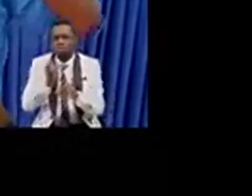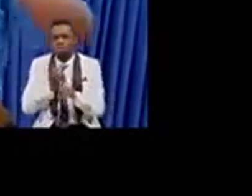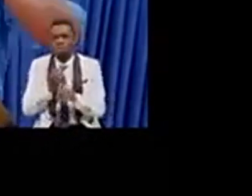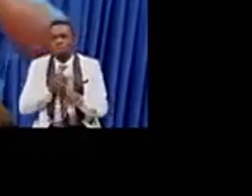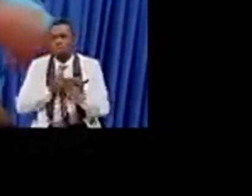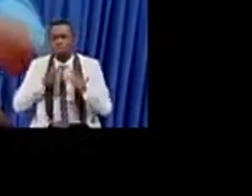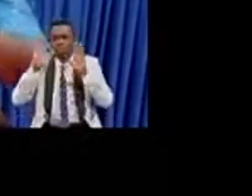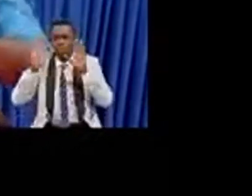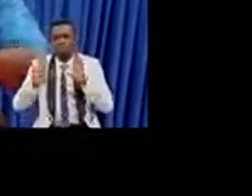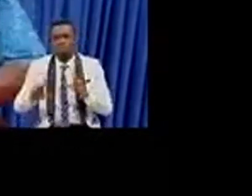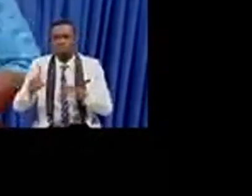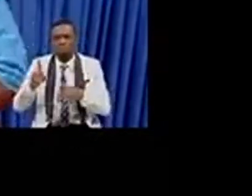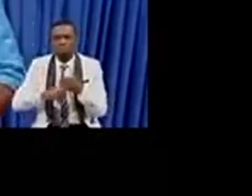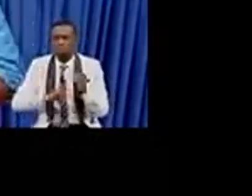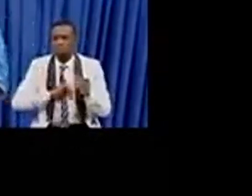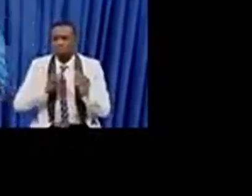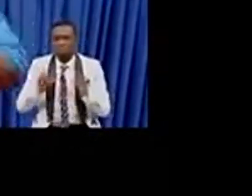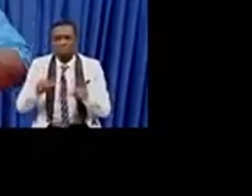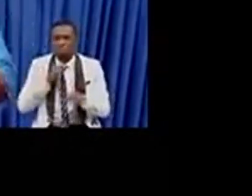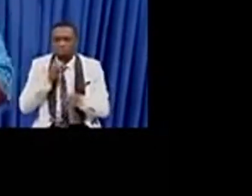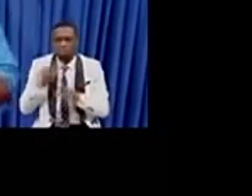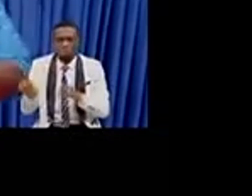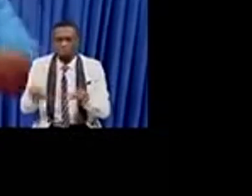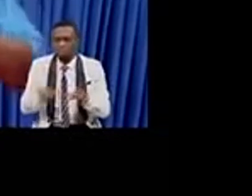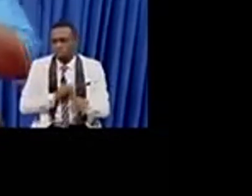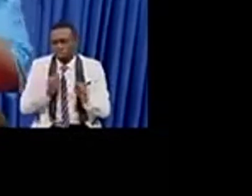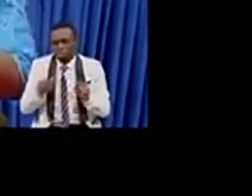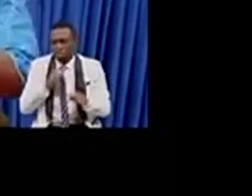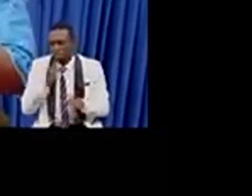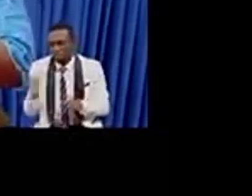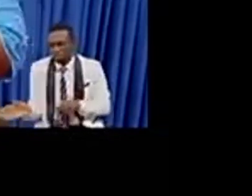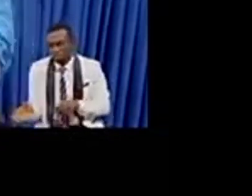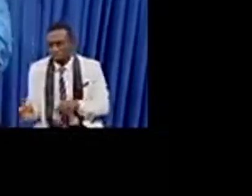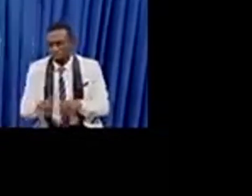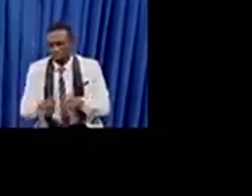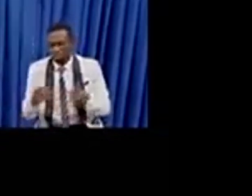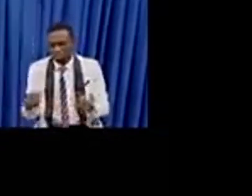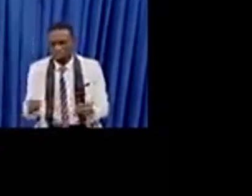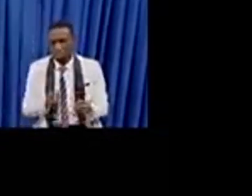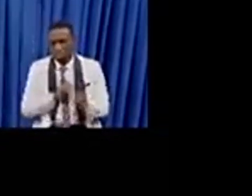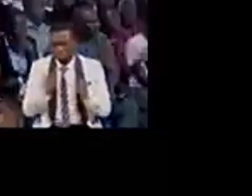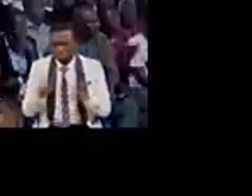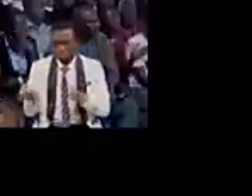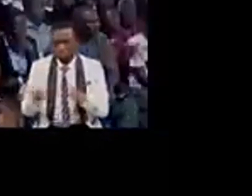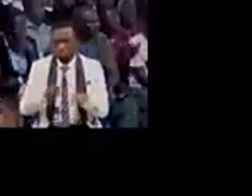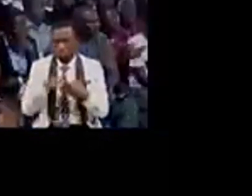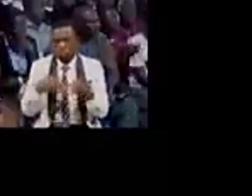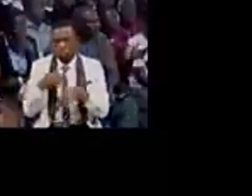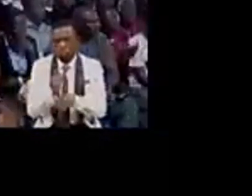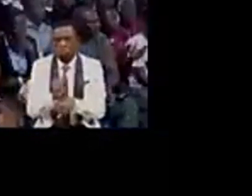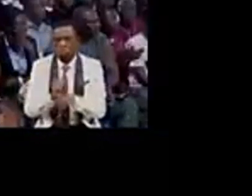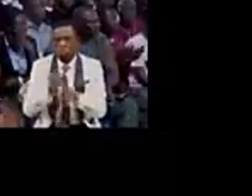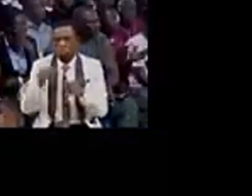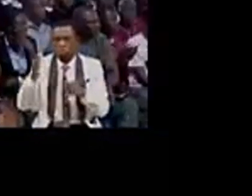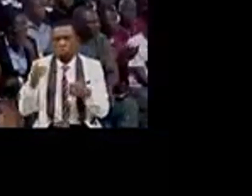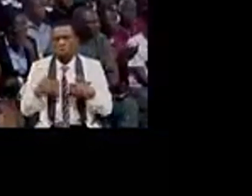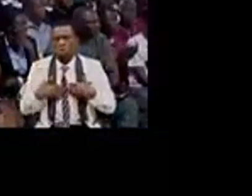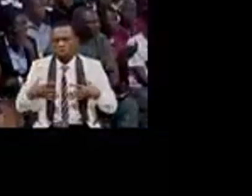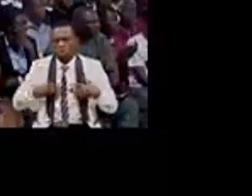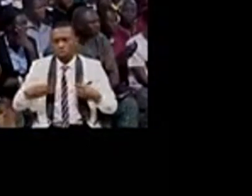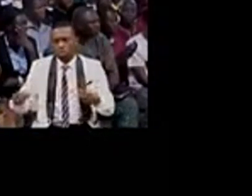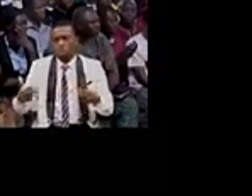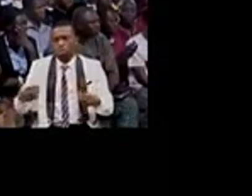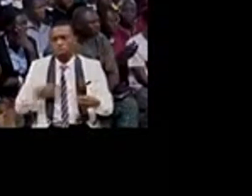cannot before, I can do it. I cannot bend and sweep. I cannot walk. May God have freed me today. Praise the Lord. Daddy, God bless